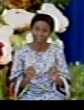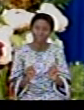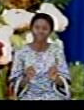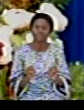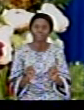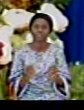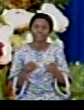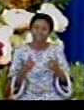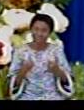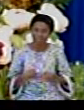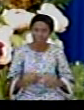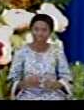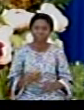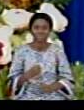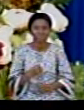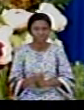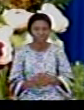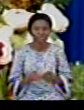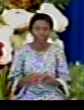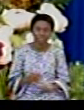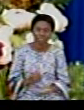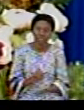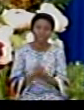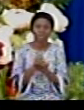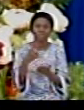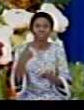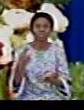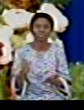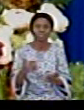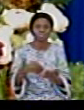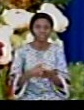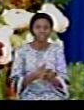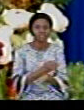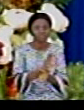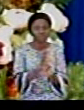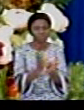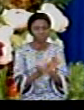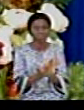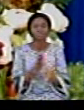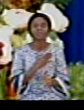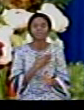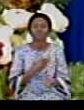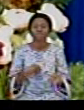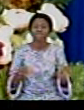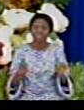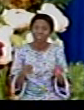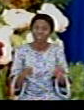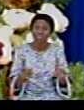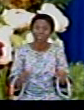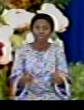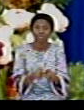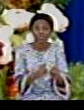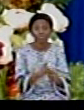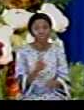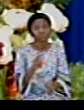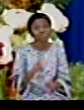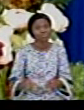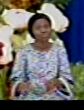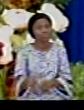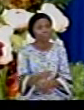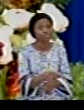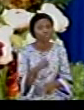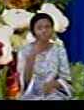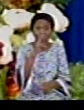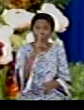their behalf for the new converts, and even for those who are in the church who do not understand, that God will help us to be